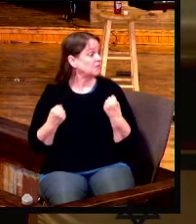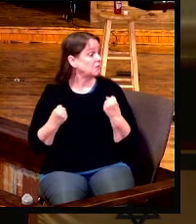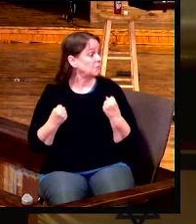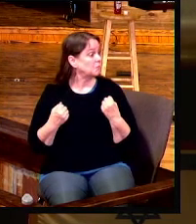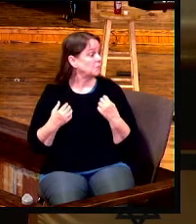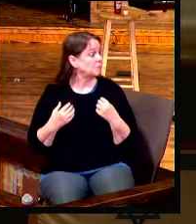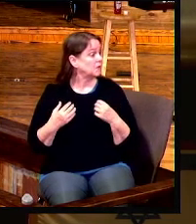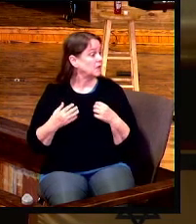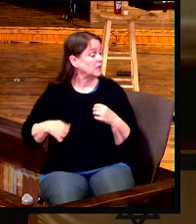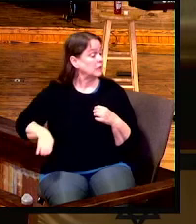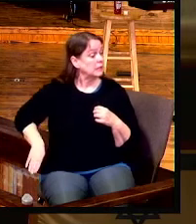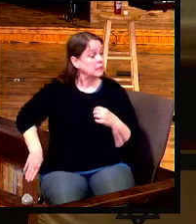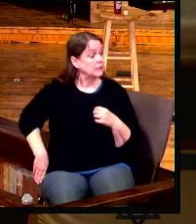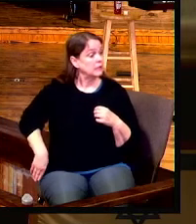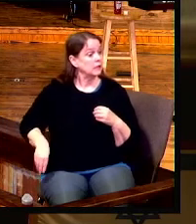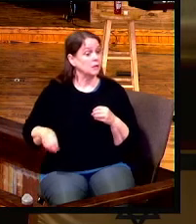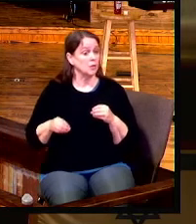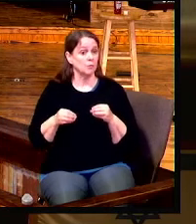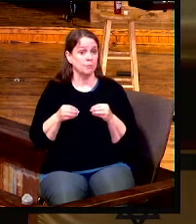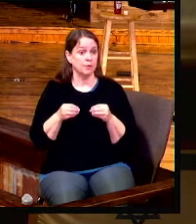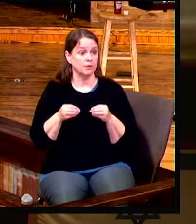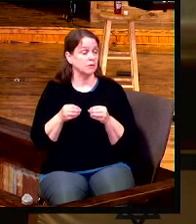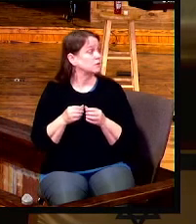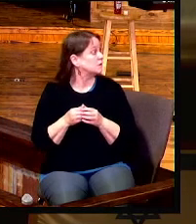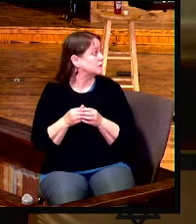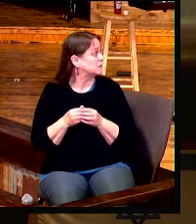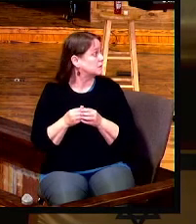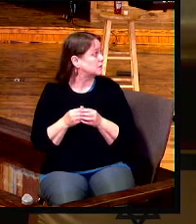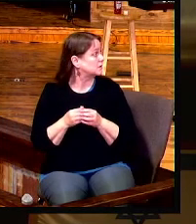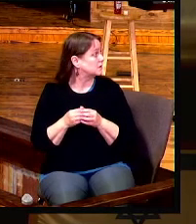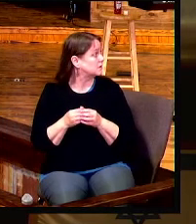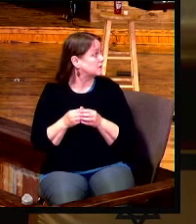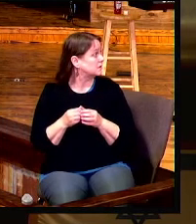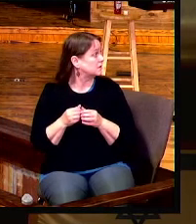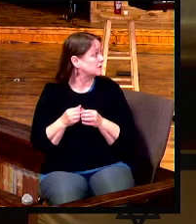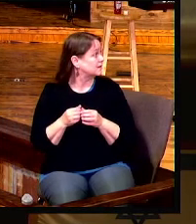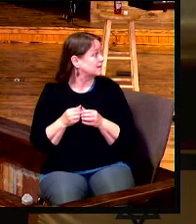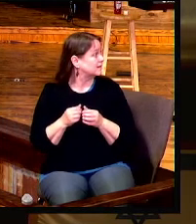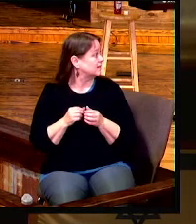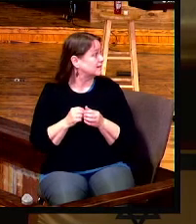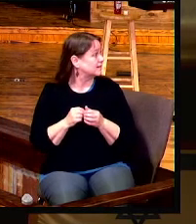ago. That very night, less than 12 hours after my surgery, they had me up walking.